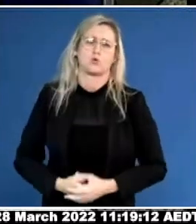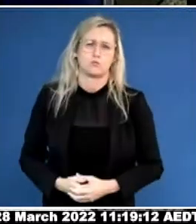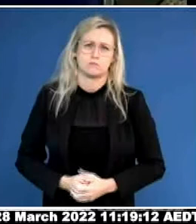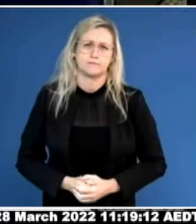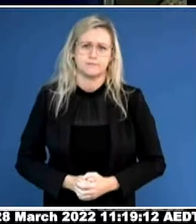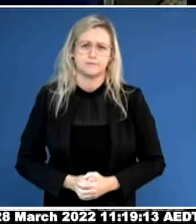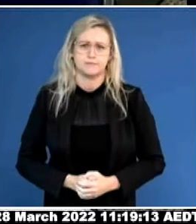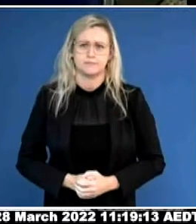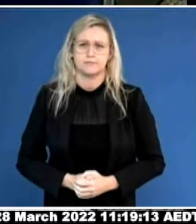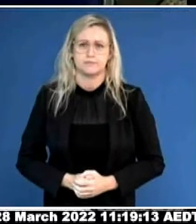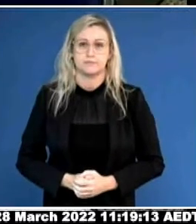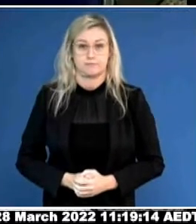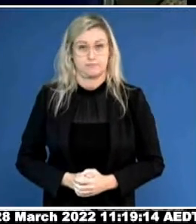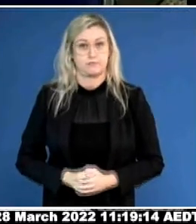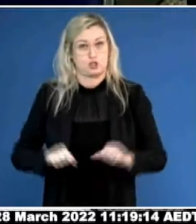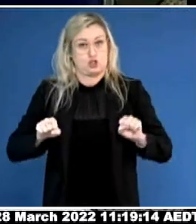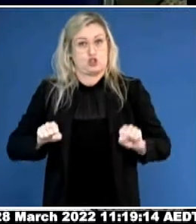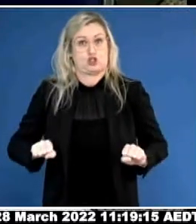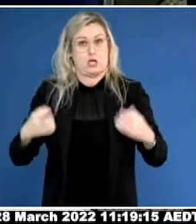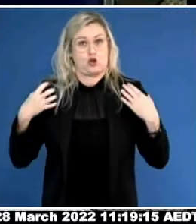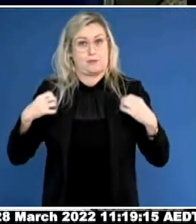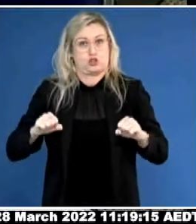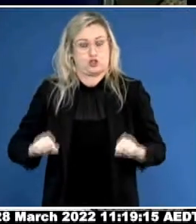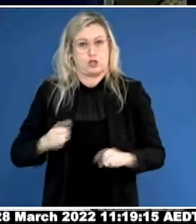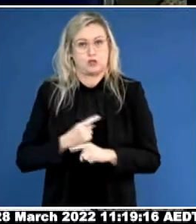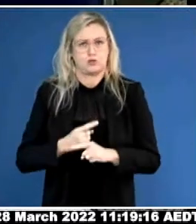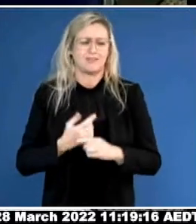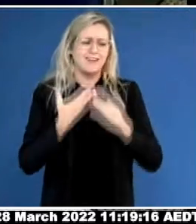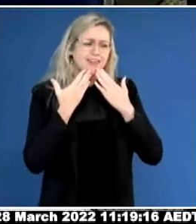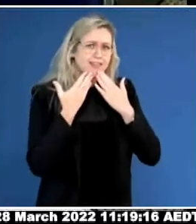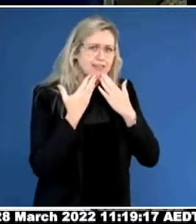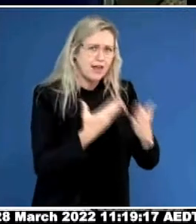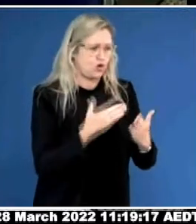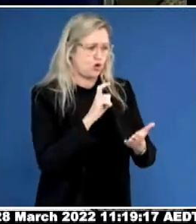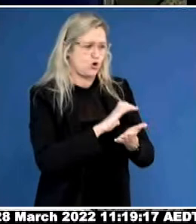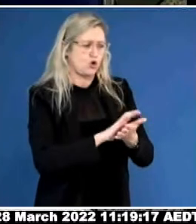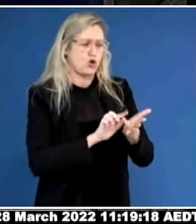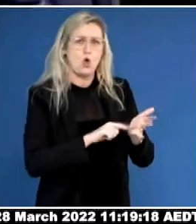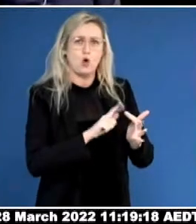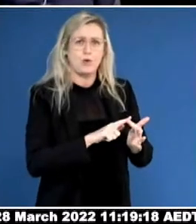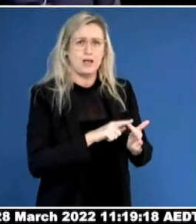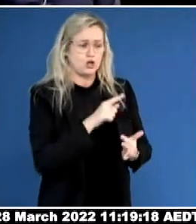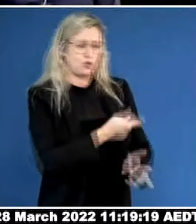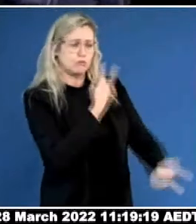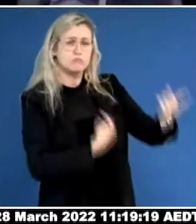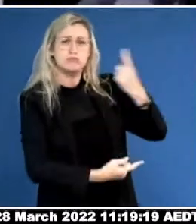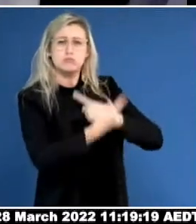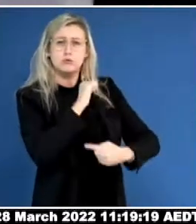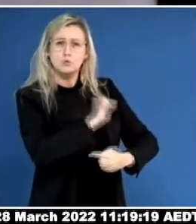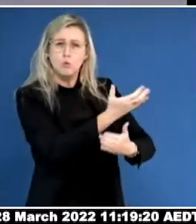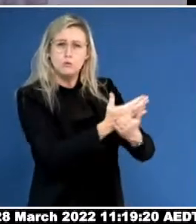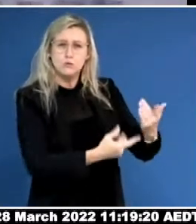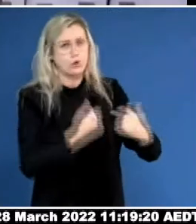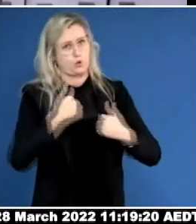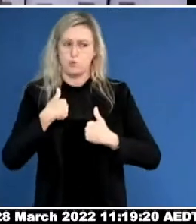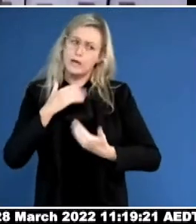Chloe, thank you very much for giving evidence to us. We have listened and listened very carefully to